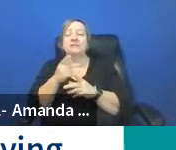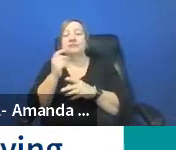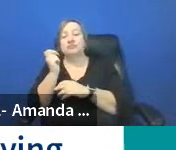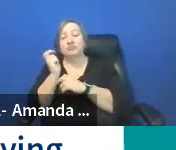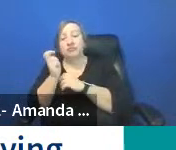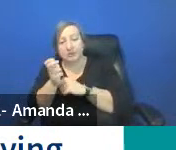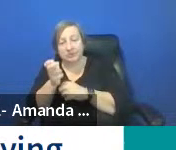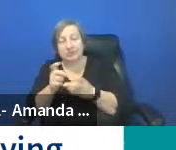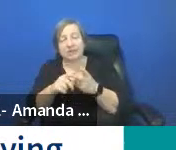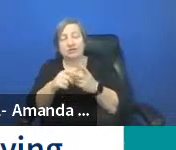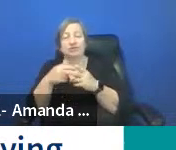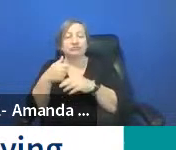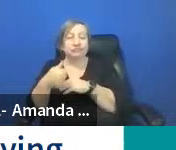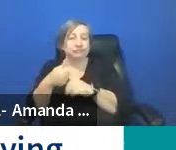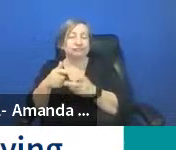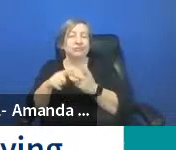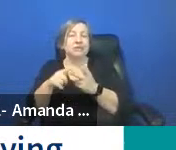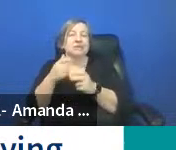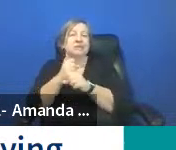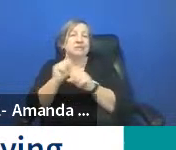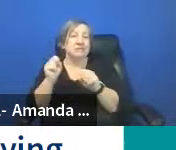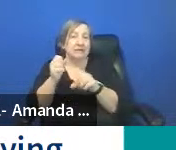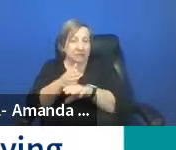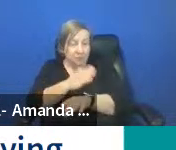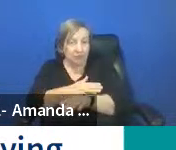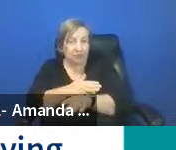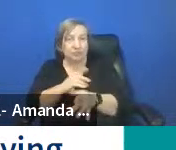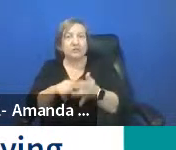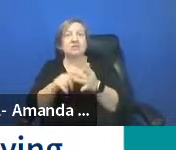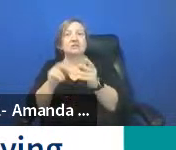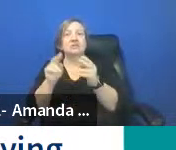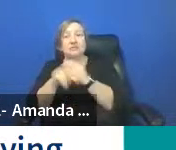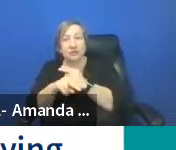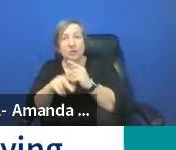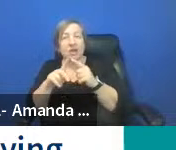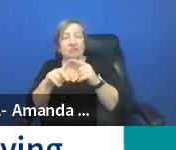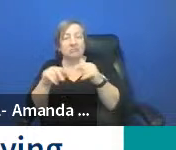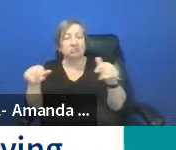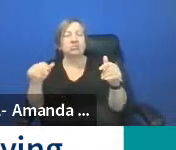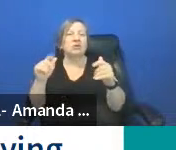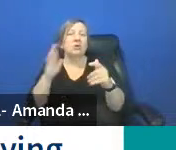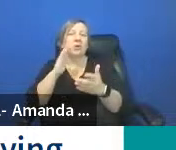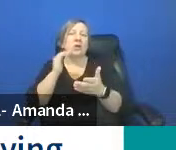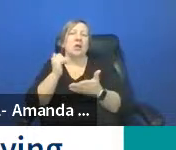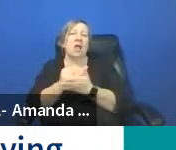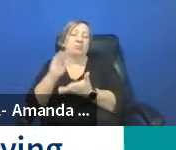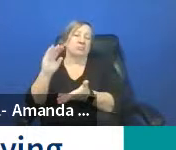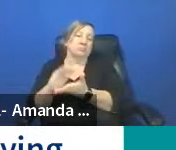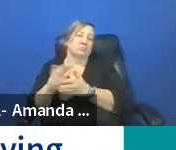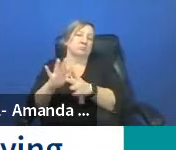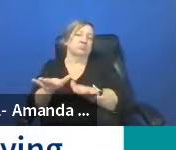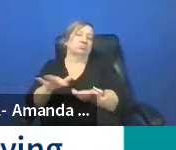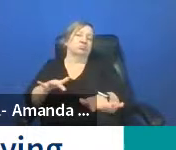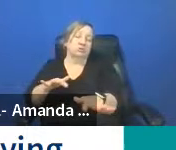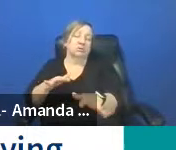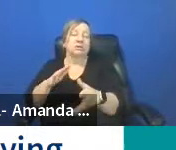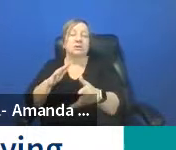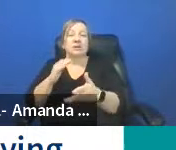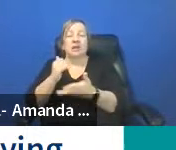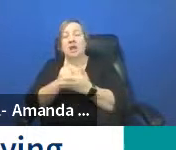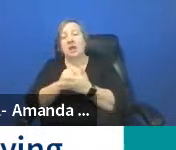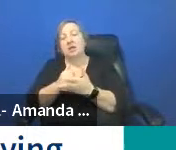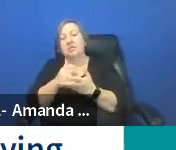improvements, freeway operations. All of those things combined help reduce congestion and help chip away at each of these things: